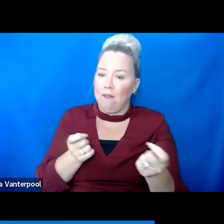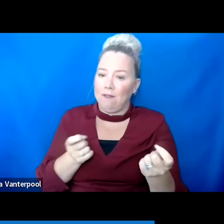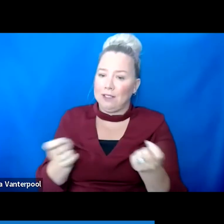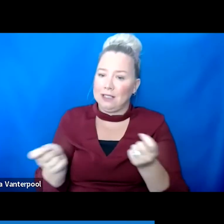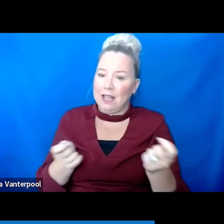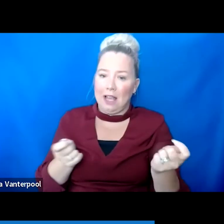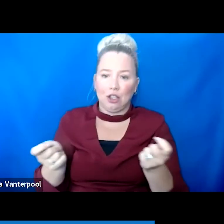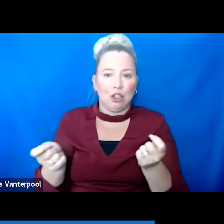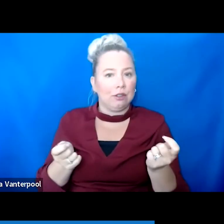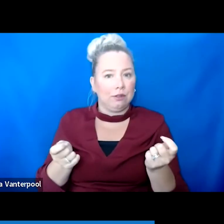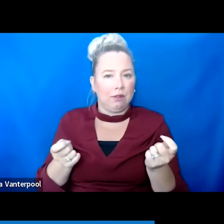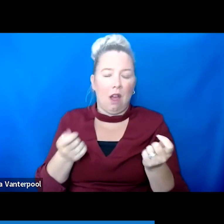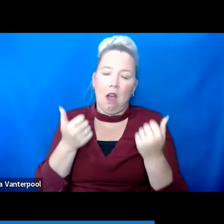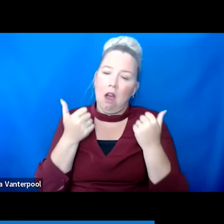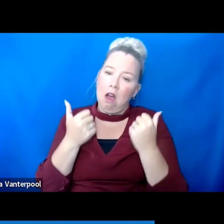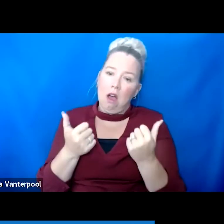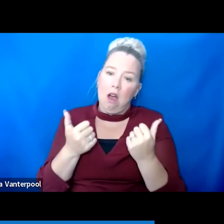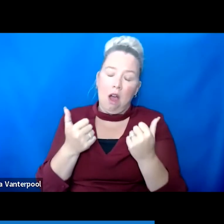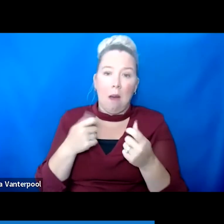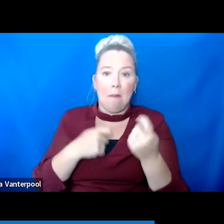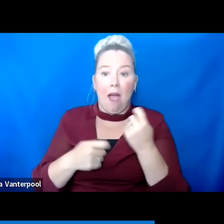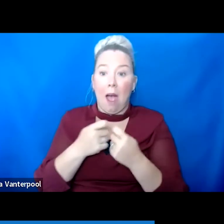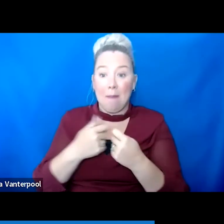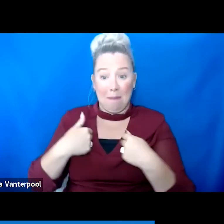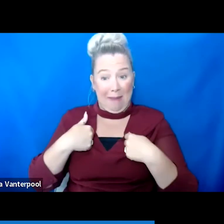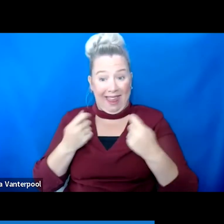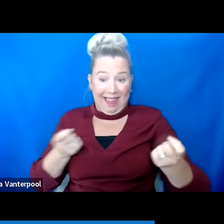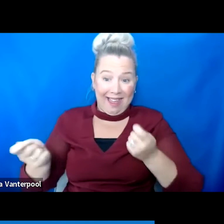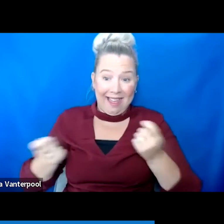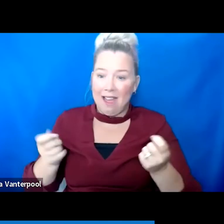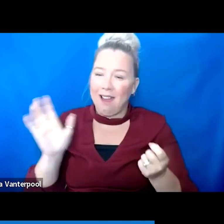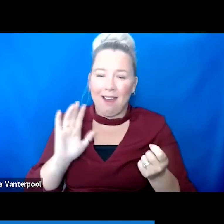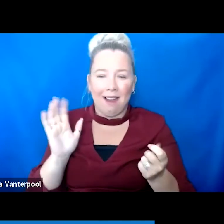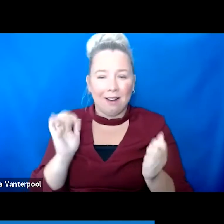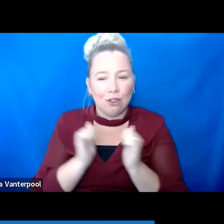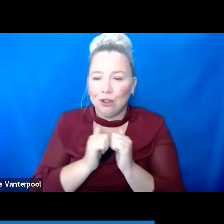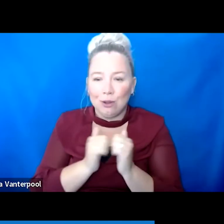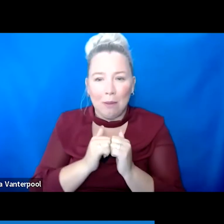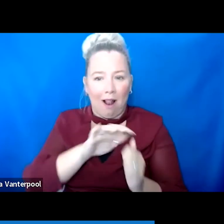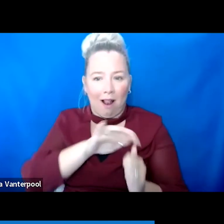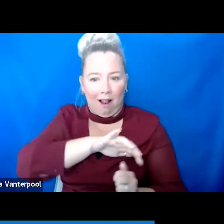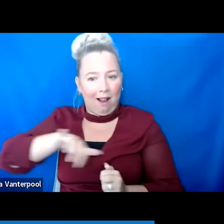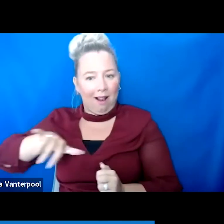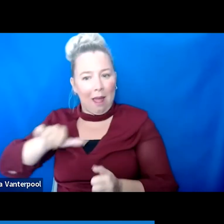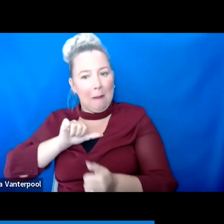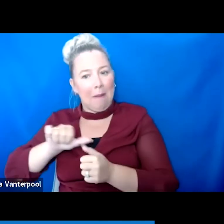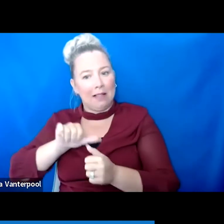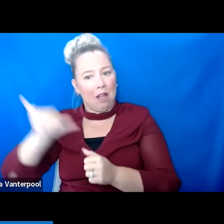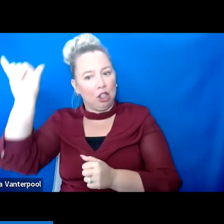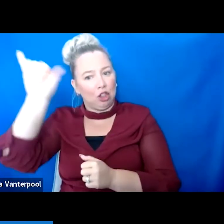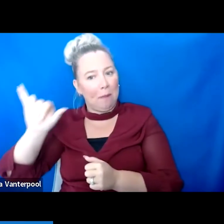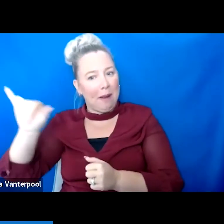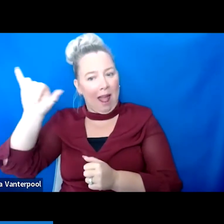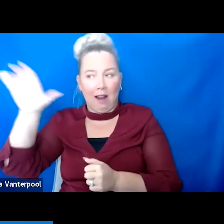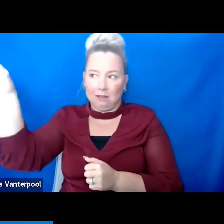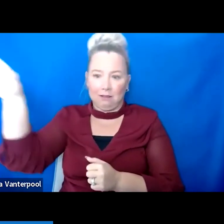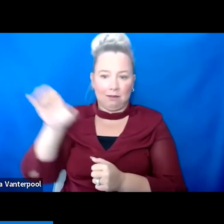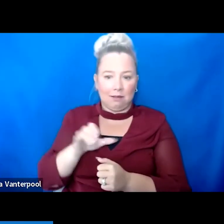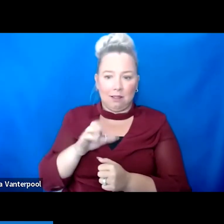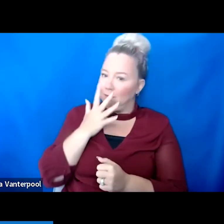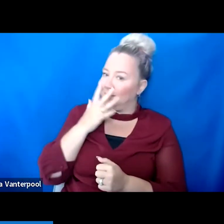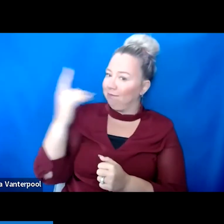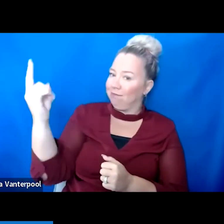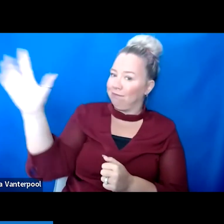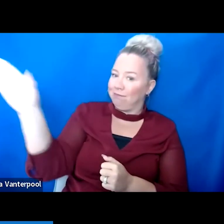helps be a bit more neutral when, for example, I'm leading it and I am from early help. It was very